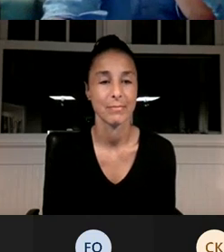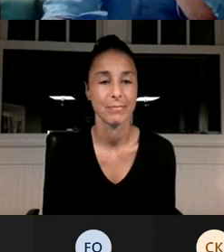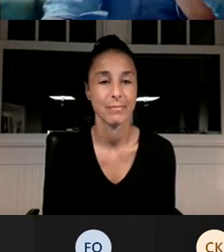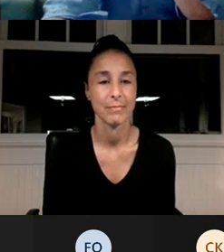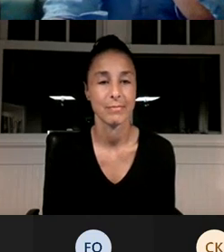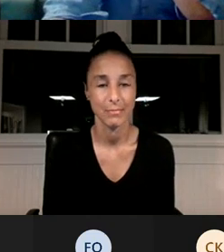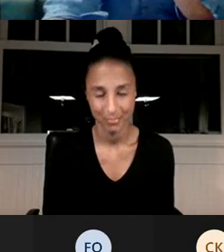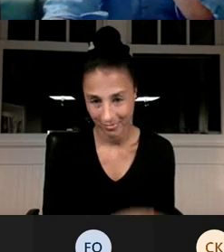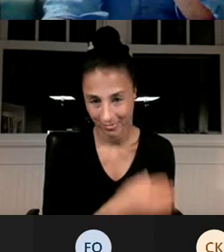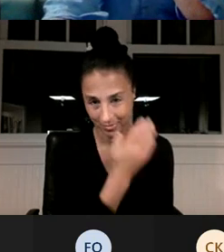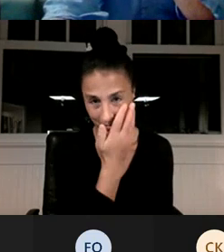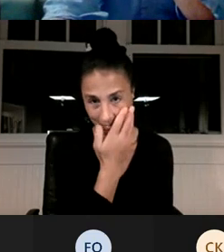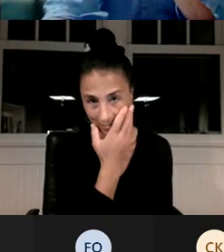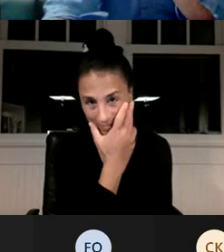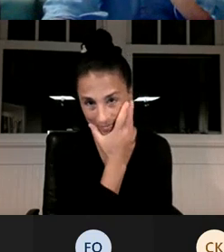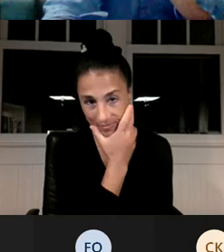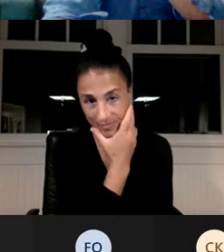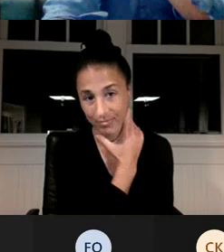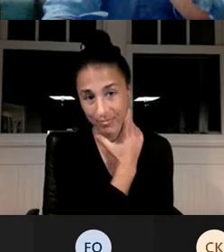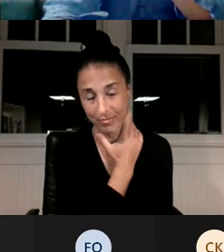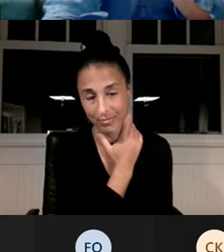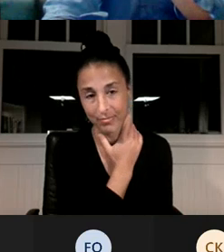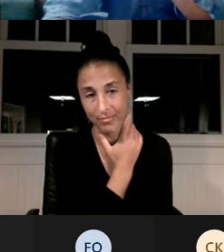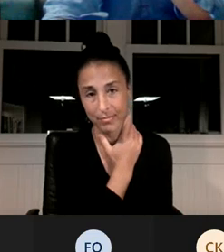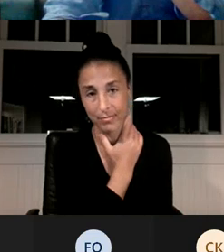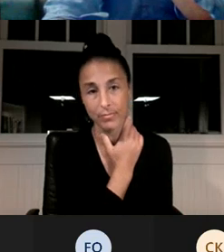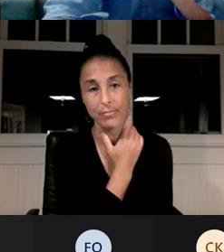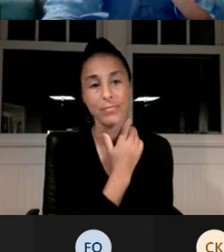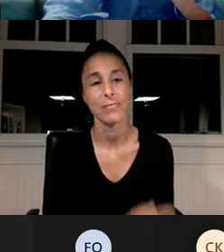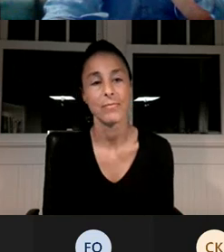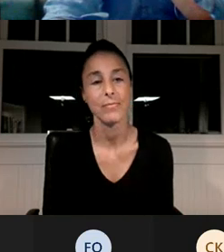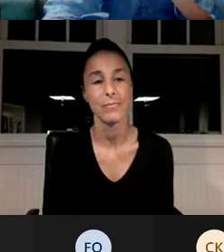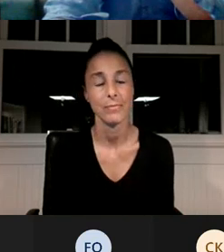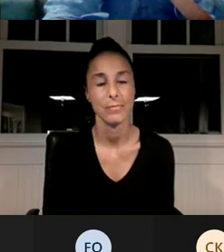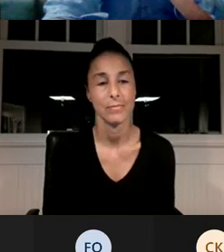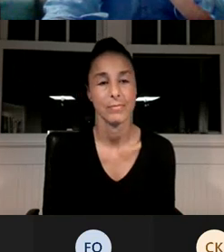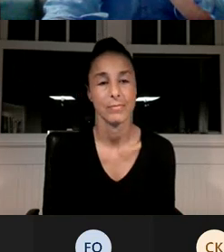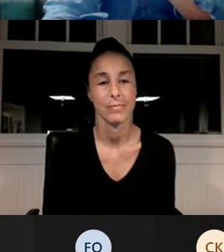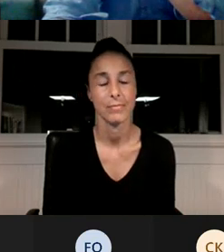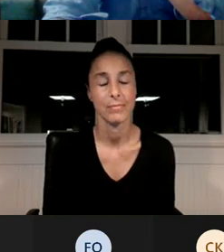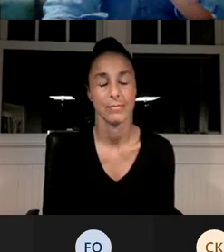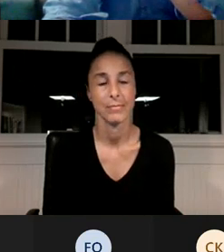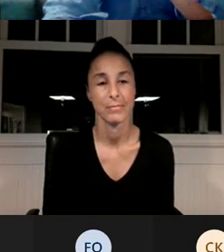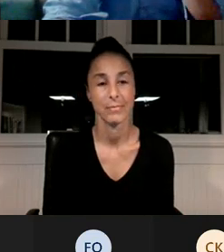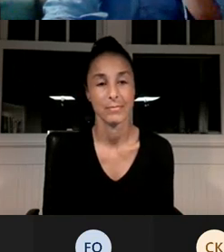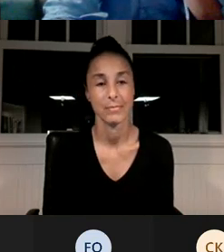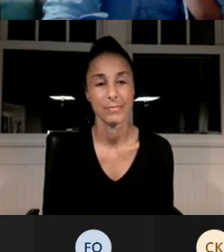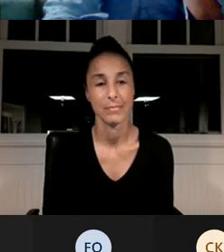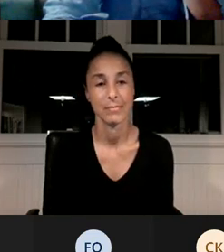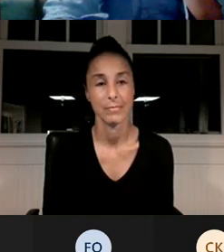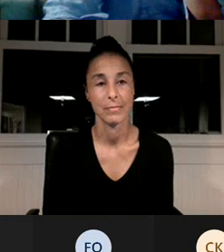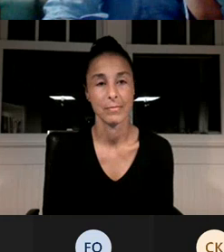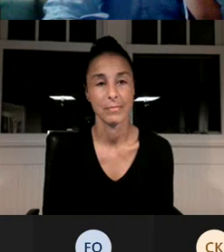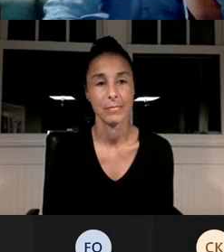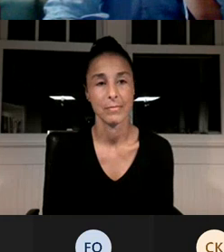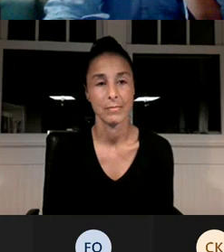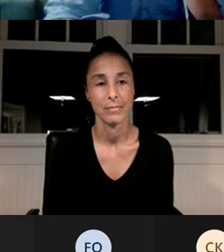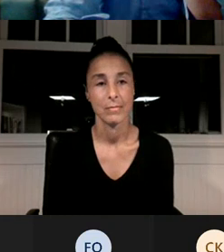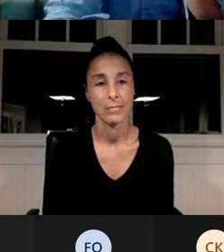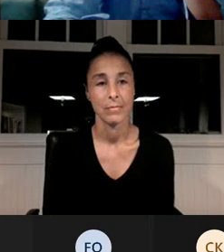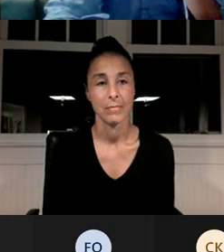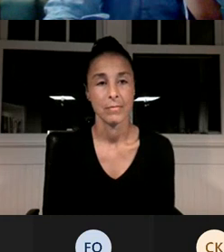So Graham, I'm looking at the list, and I think we have maybe about five more hands raised that